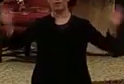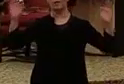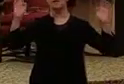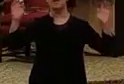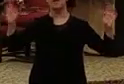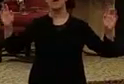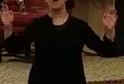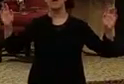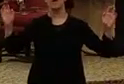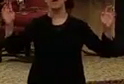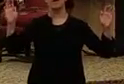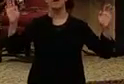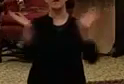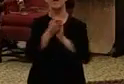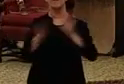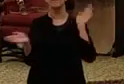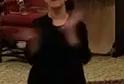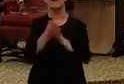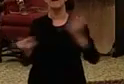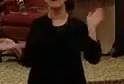Hallelujah. Hallelujah, Jesus.